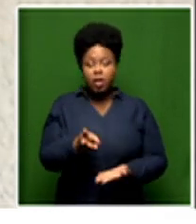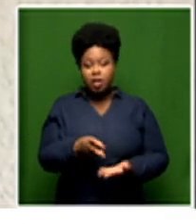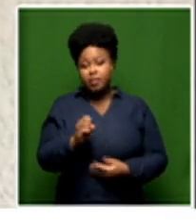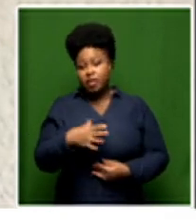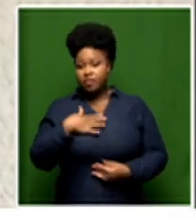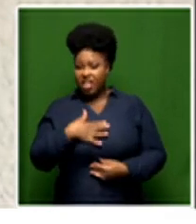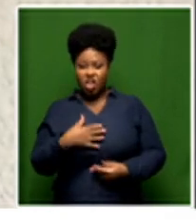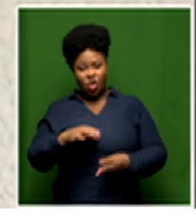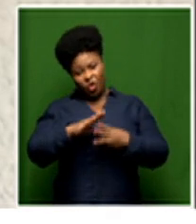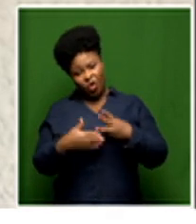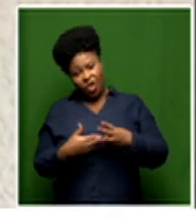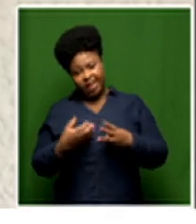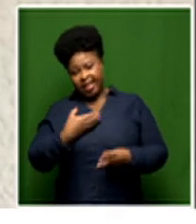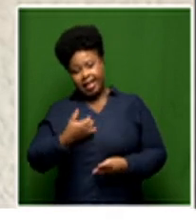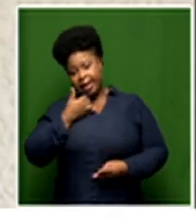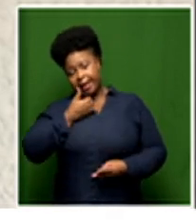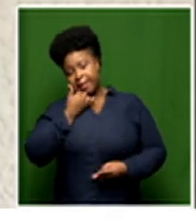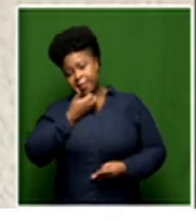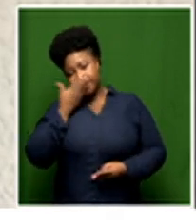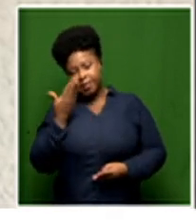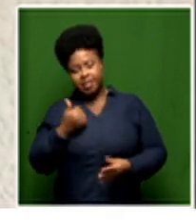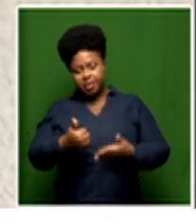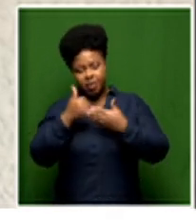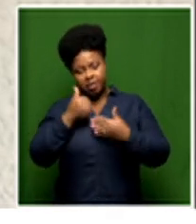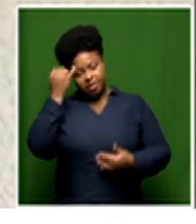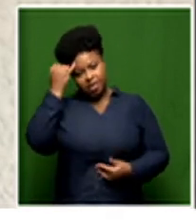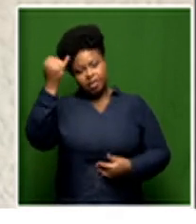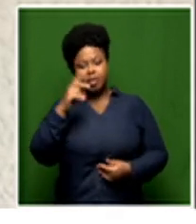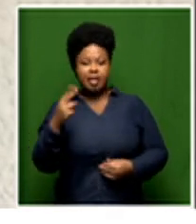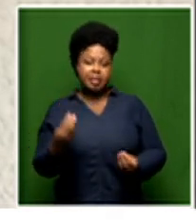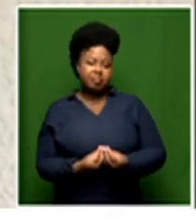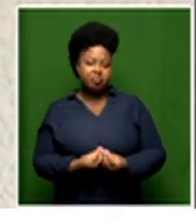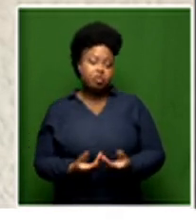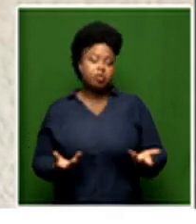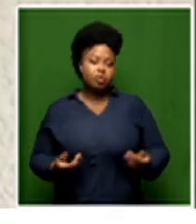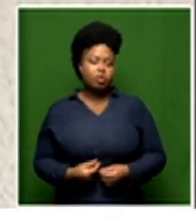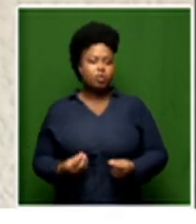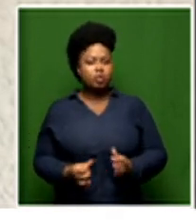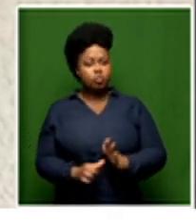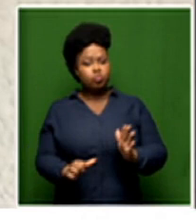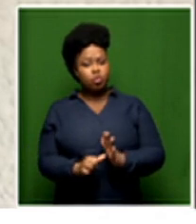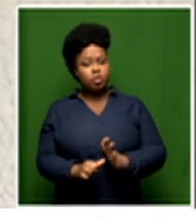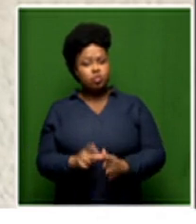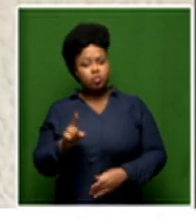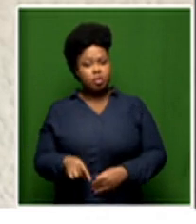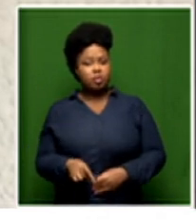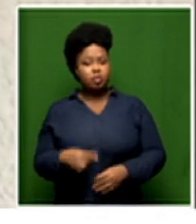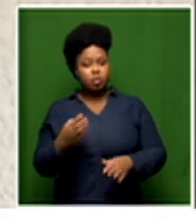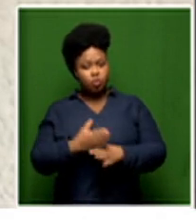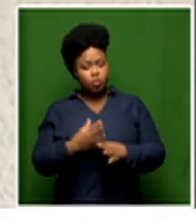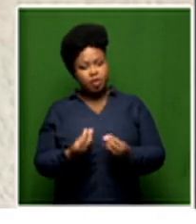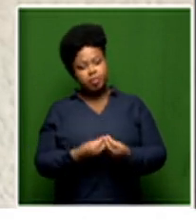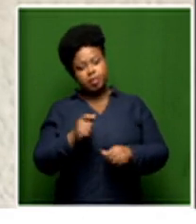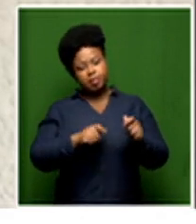feel all of them are not working, then they will help me come up with something. So it's very important to also work